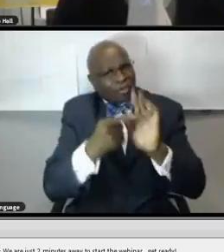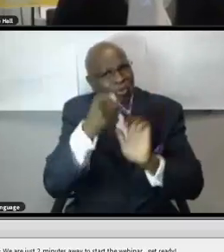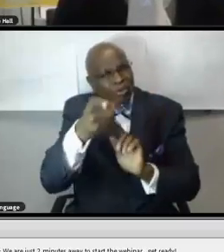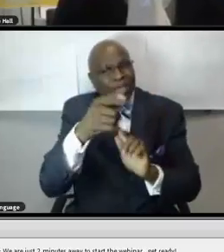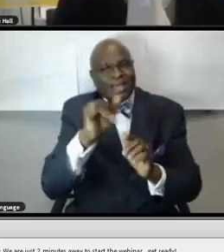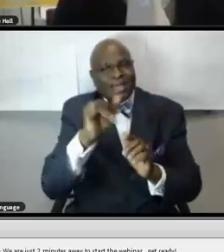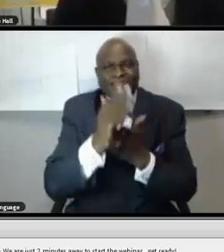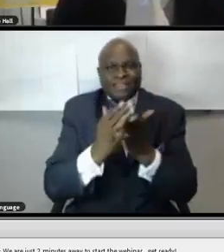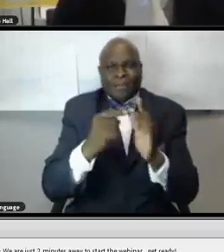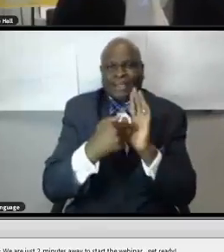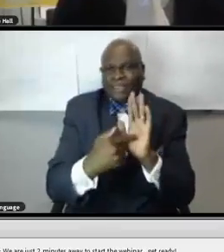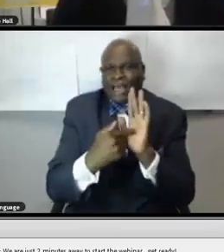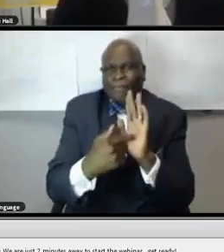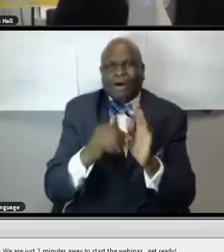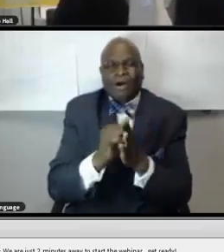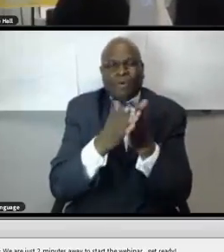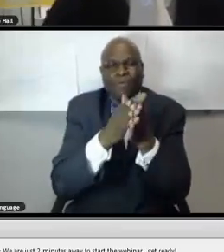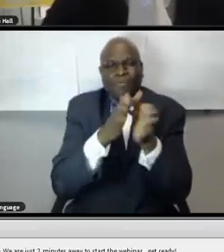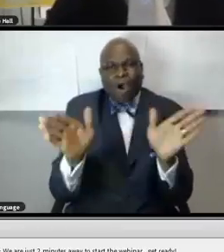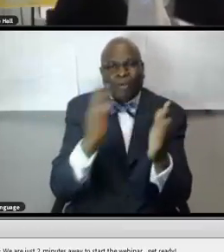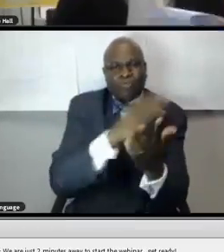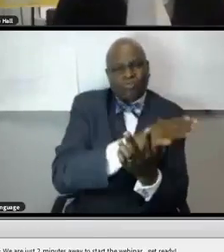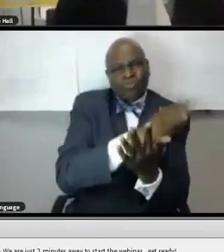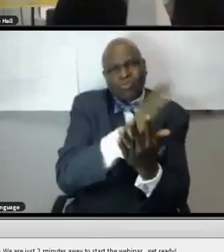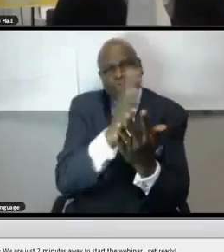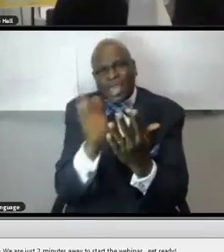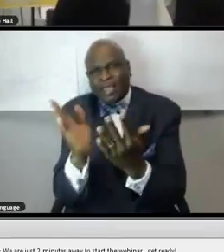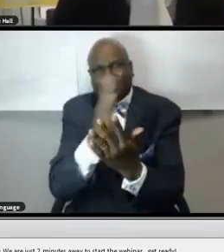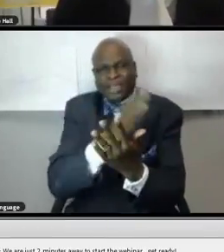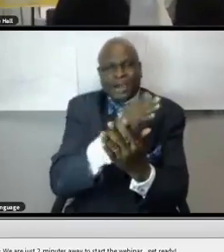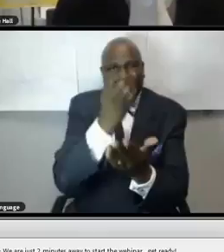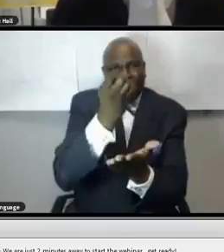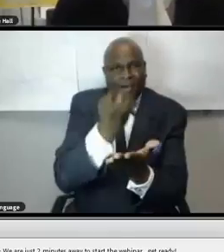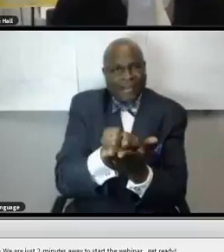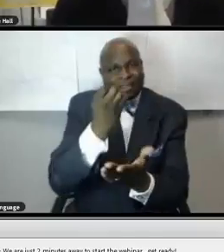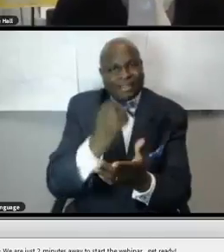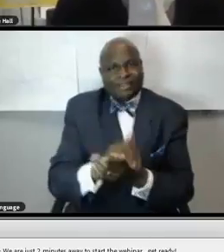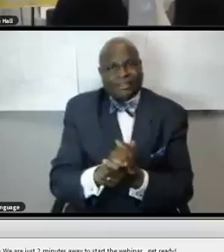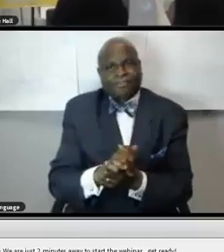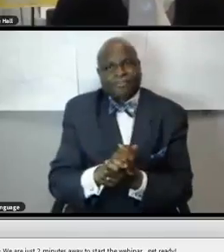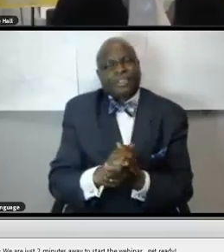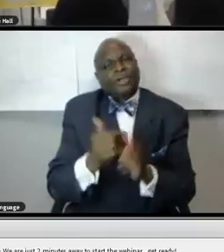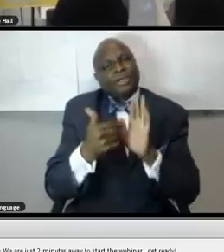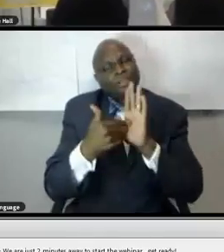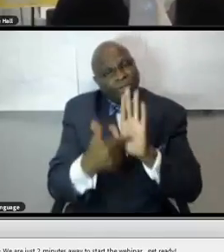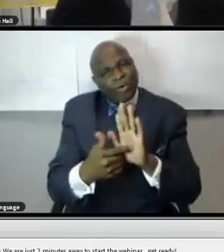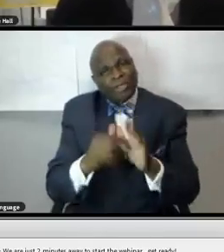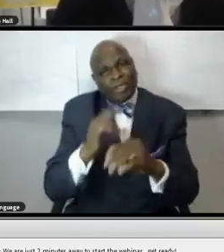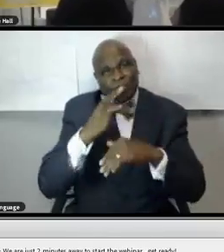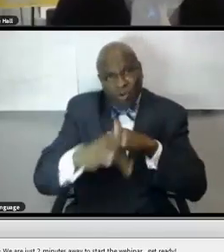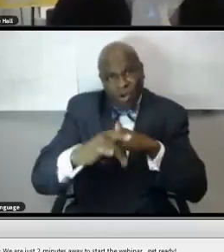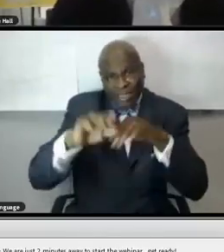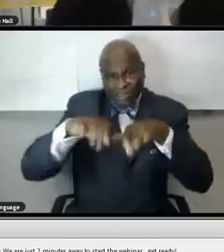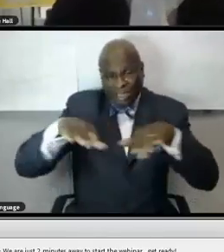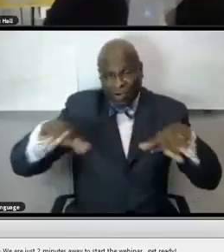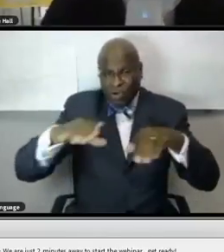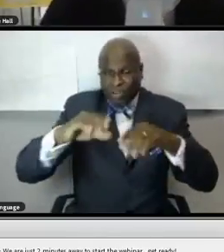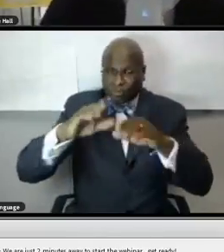some examples of the broad range of evidence showing that early child